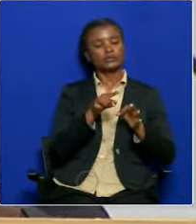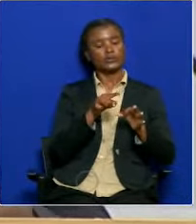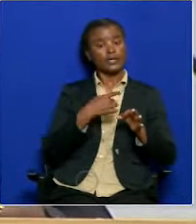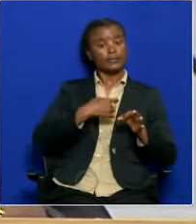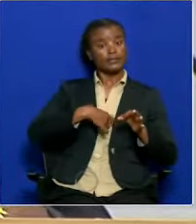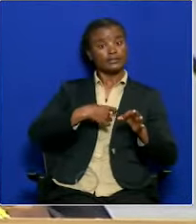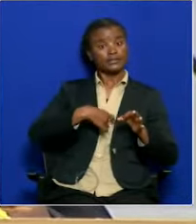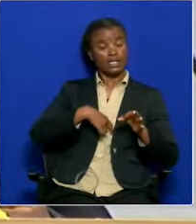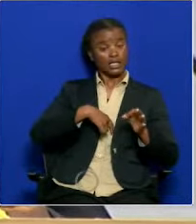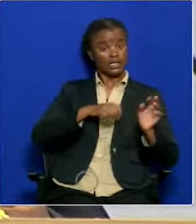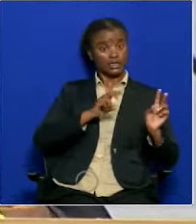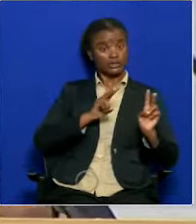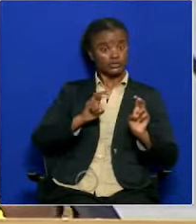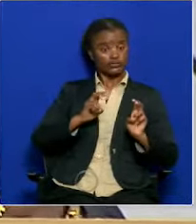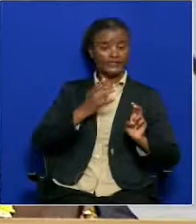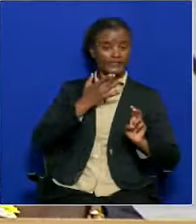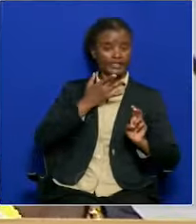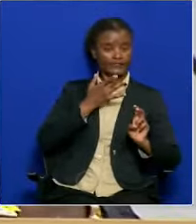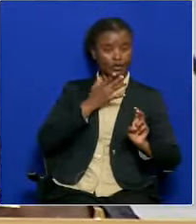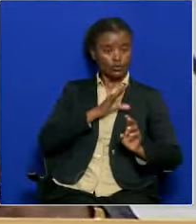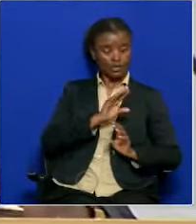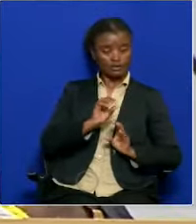Yes, 157. Yes,